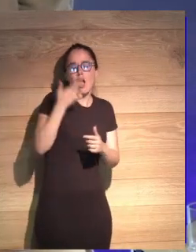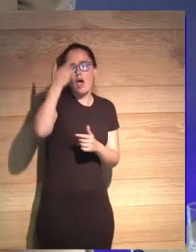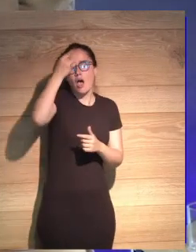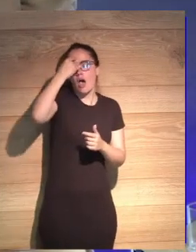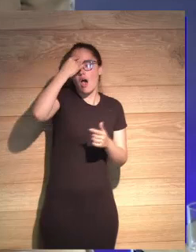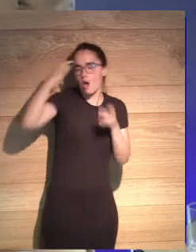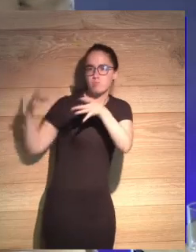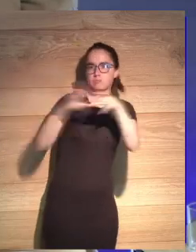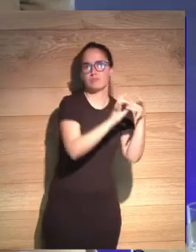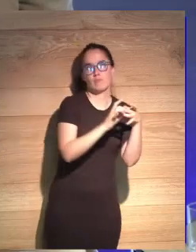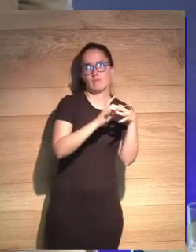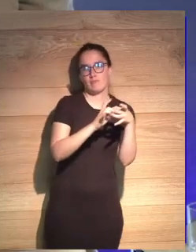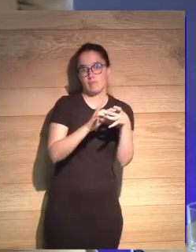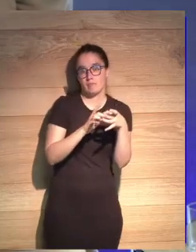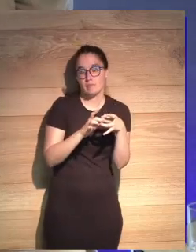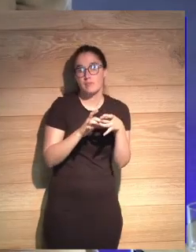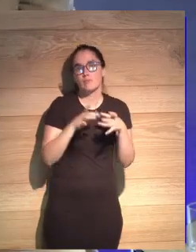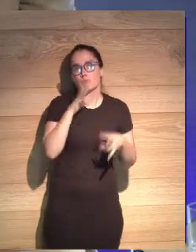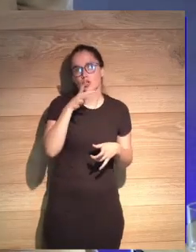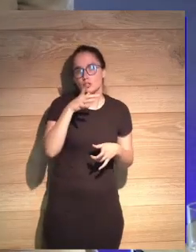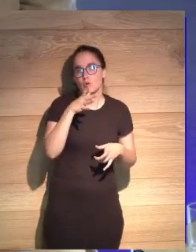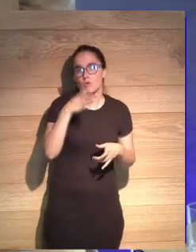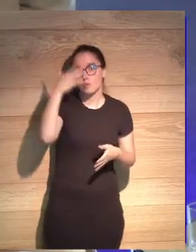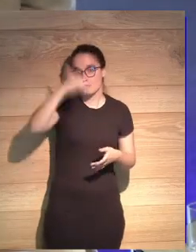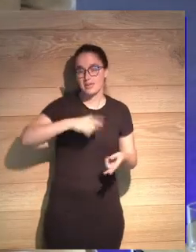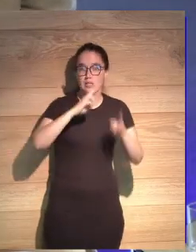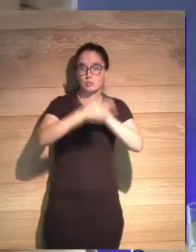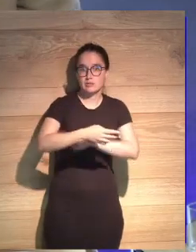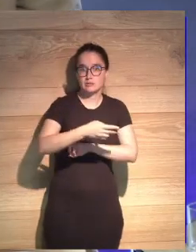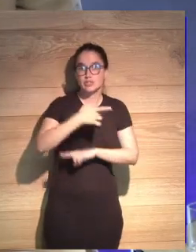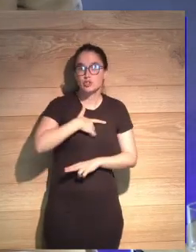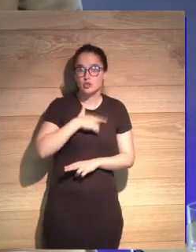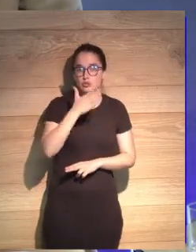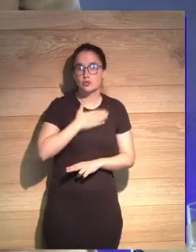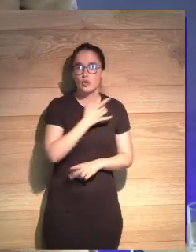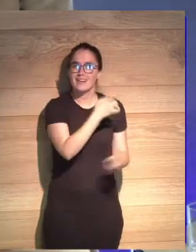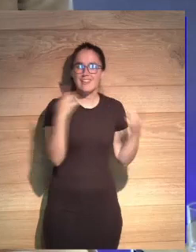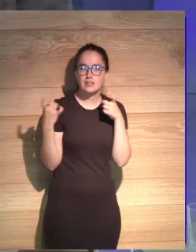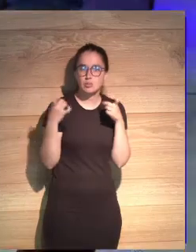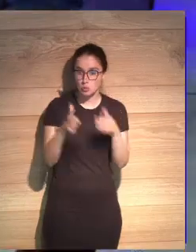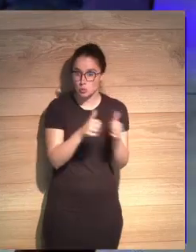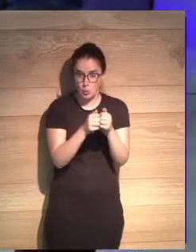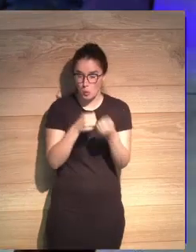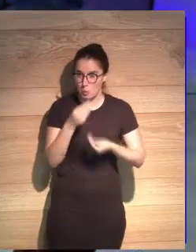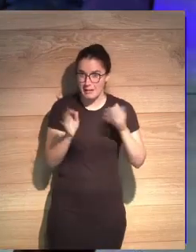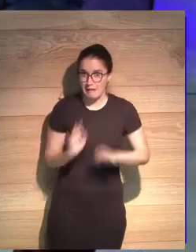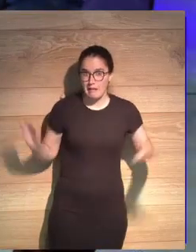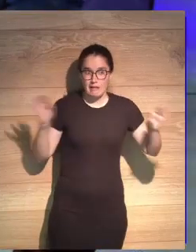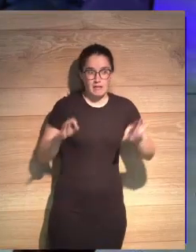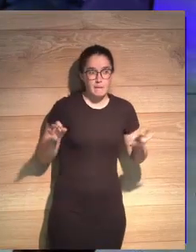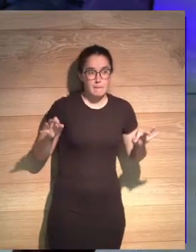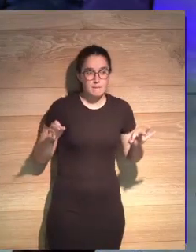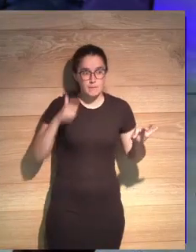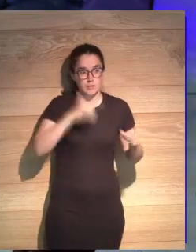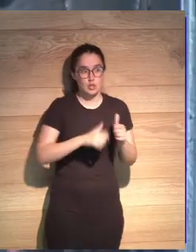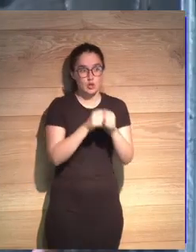what needs we have with our patients, and gamers could tell us what is out there that we can use. So you